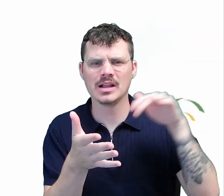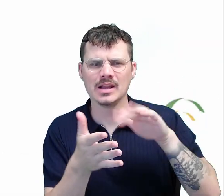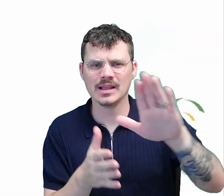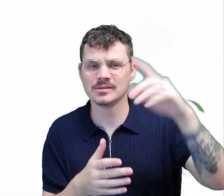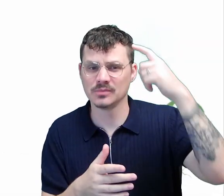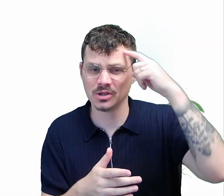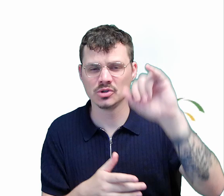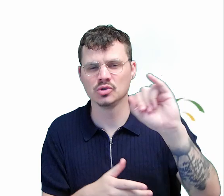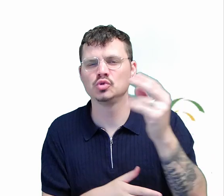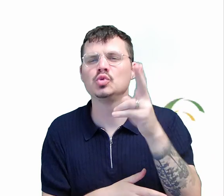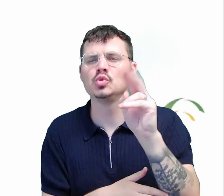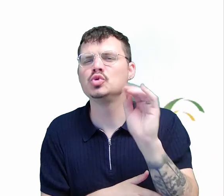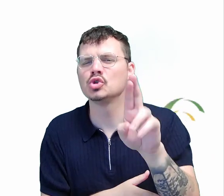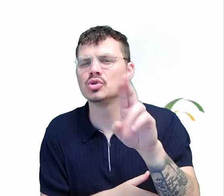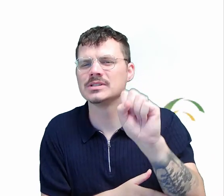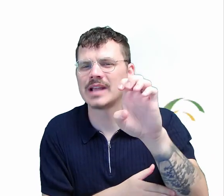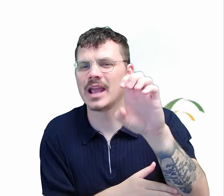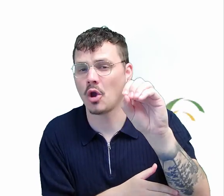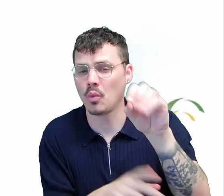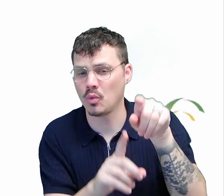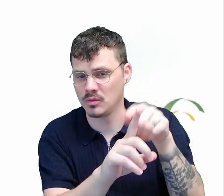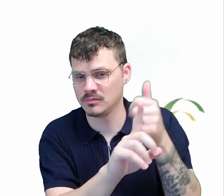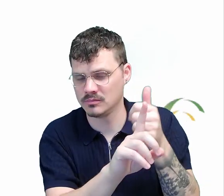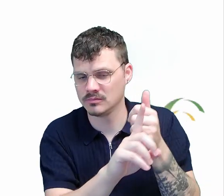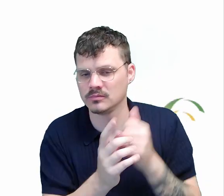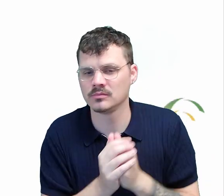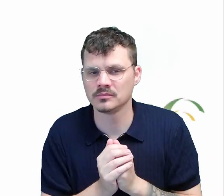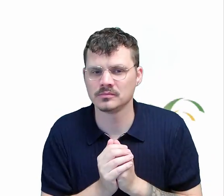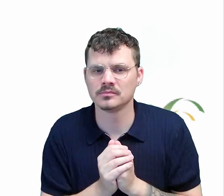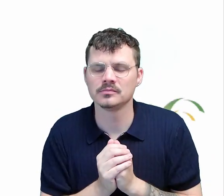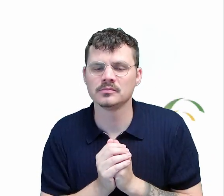Seau. And he helped